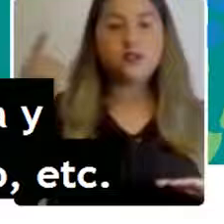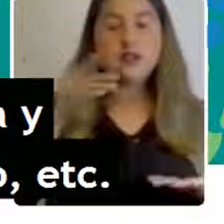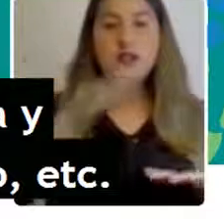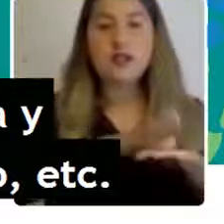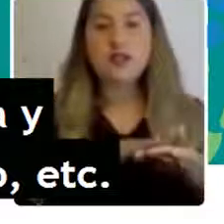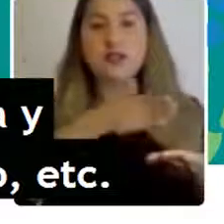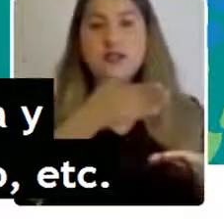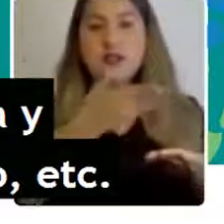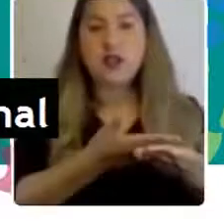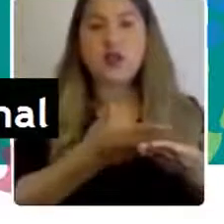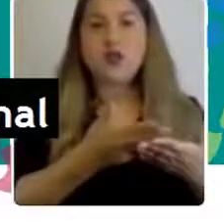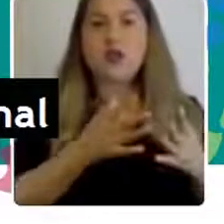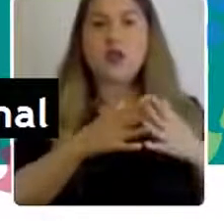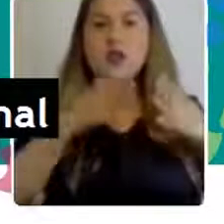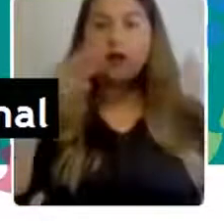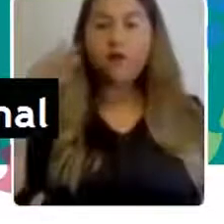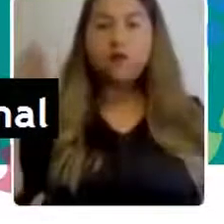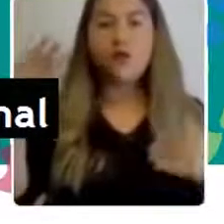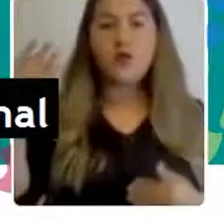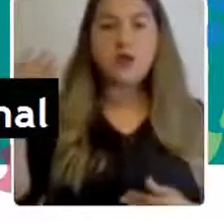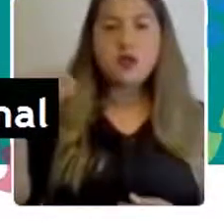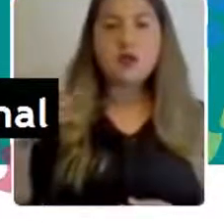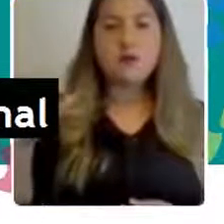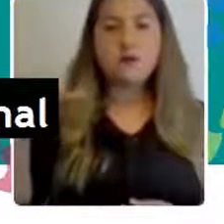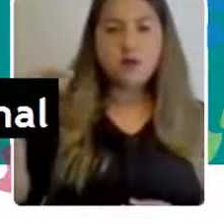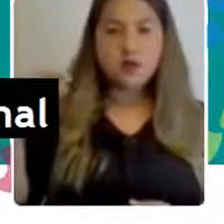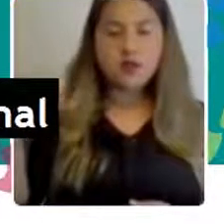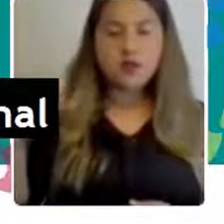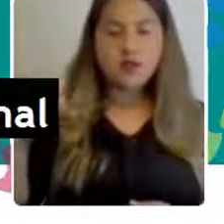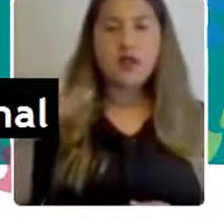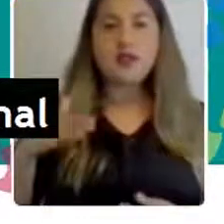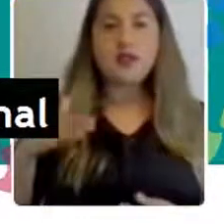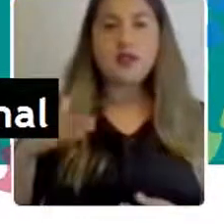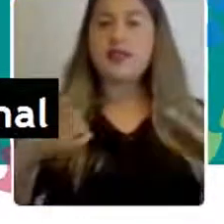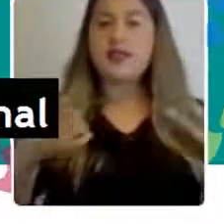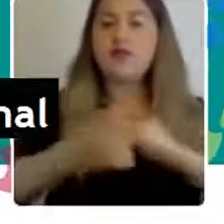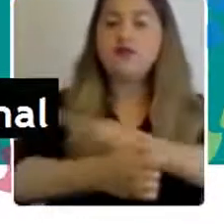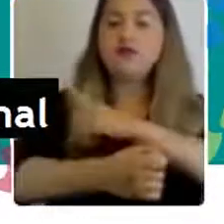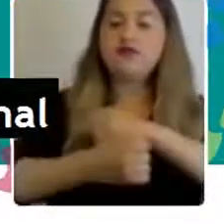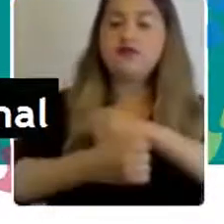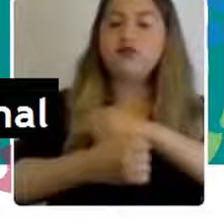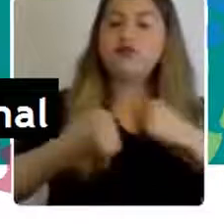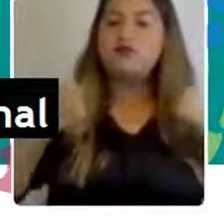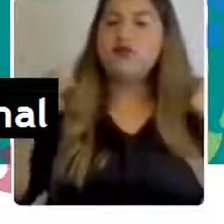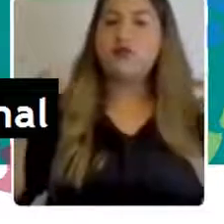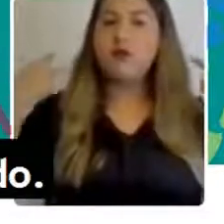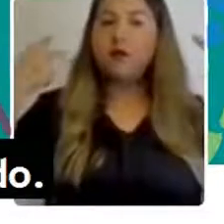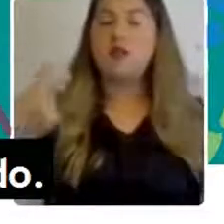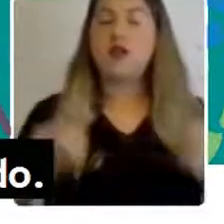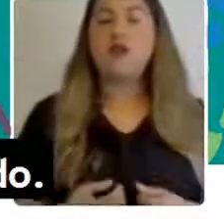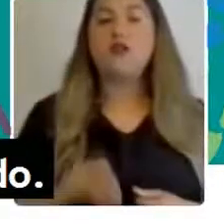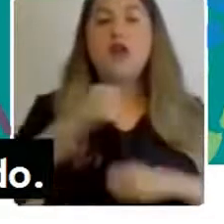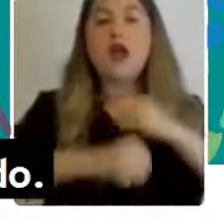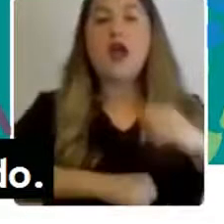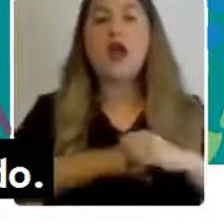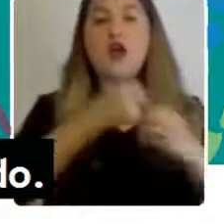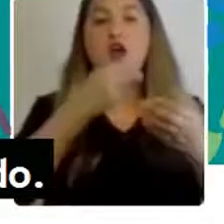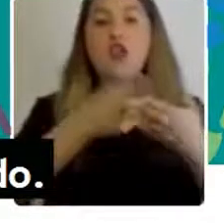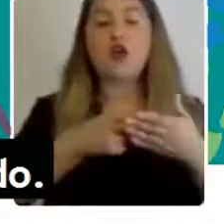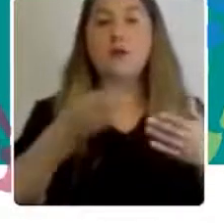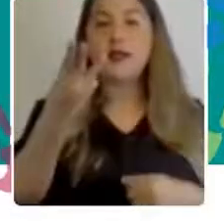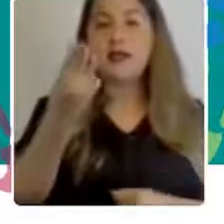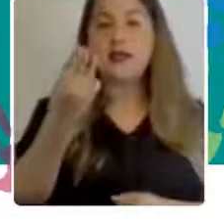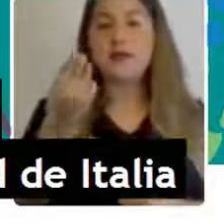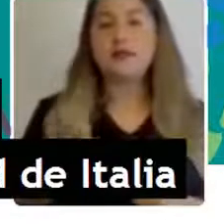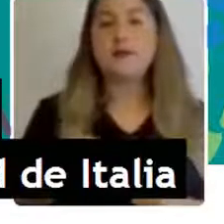implementing, and so on. In 2013, we had the first national plan for rare diseases, and now we are drafting the second